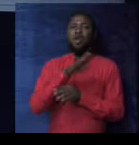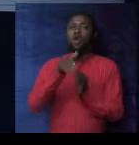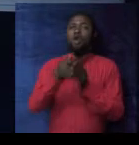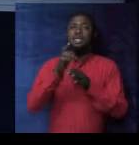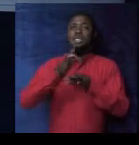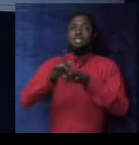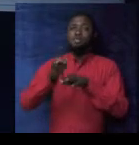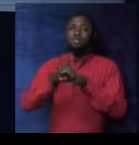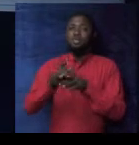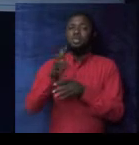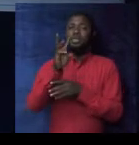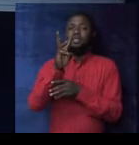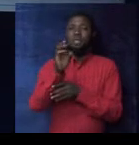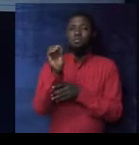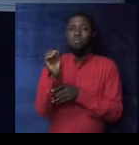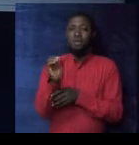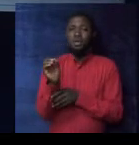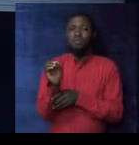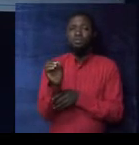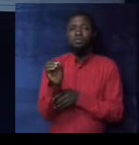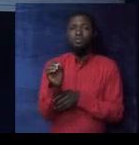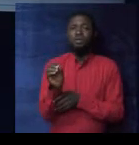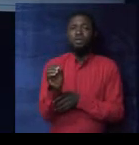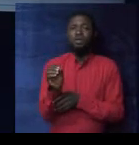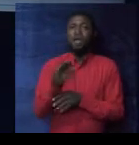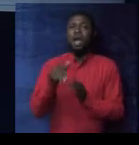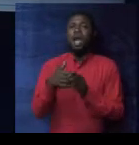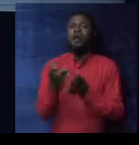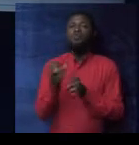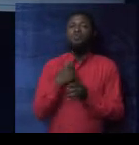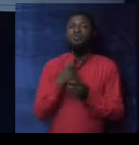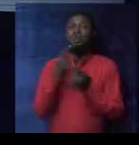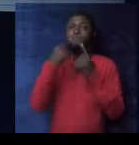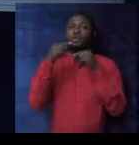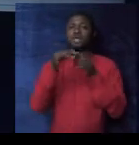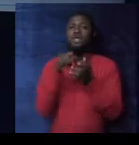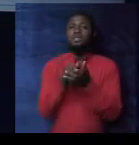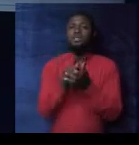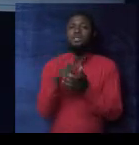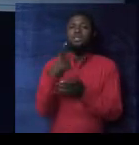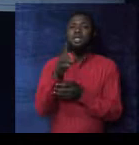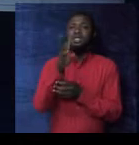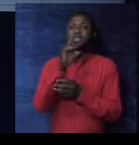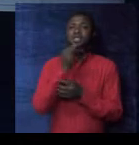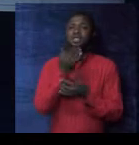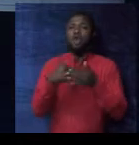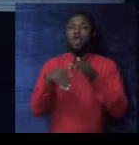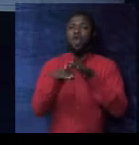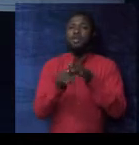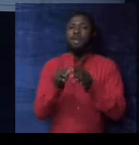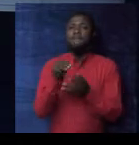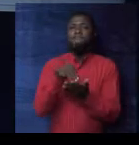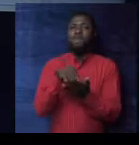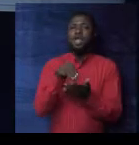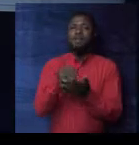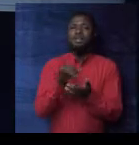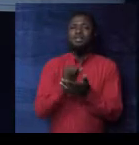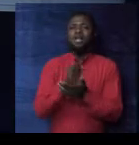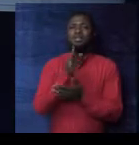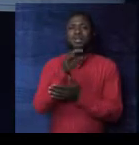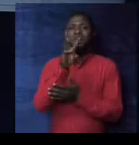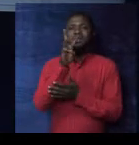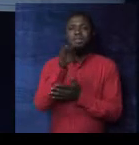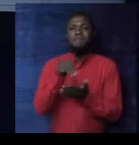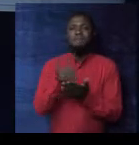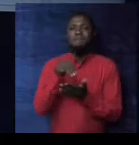6 and all the spaces beside it, 6 zeros. 6 and 6 zeros. But how do we pronounce this? Your 6 is under million. So you